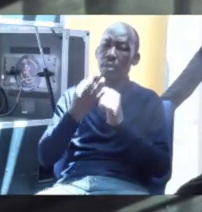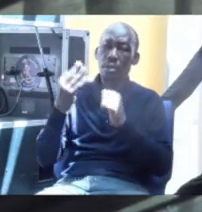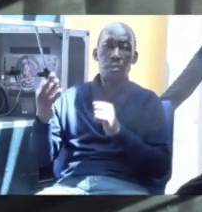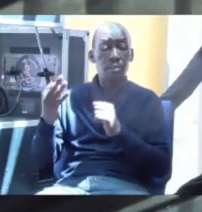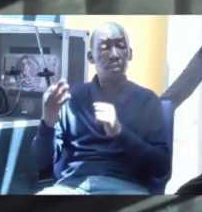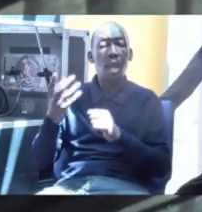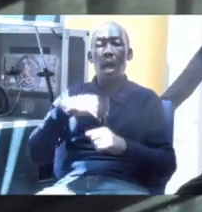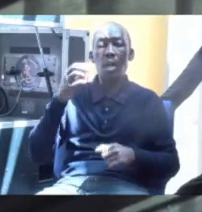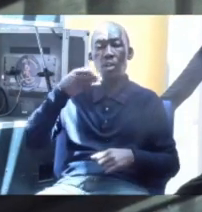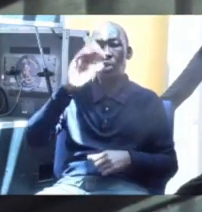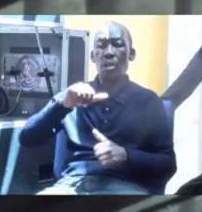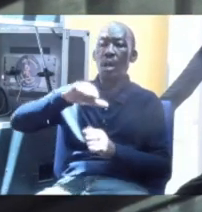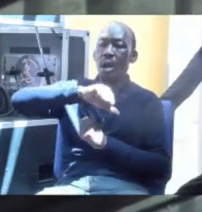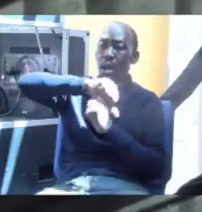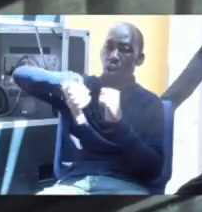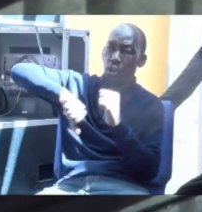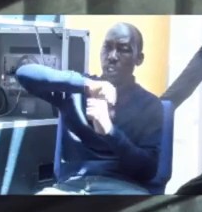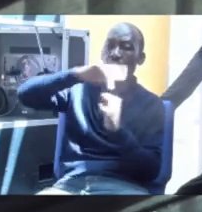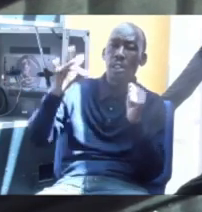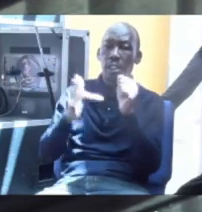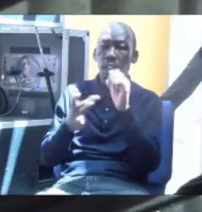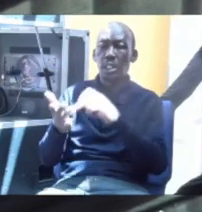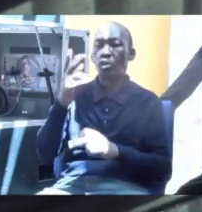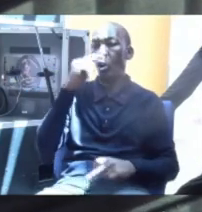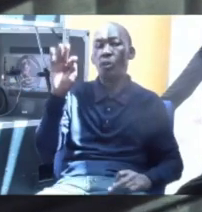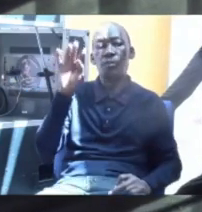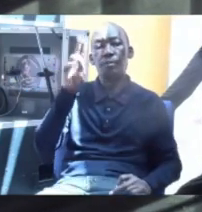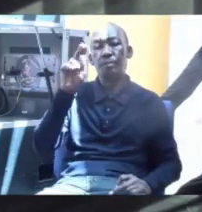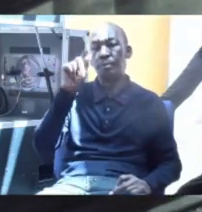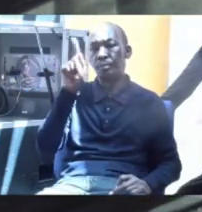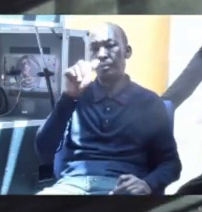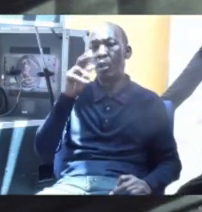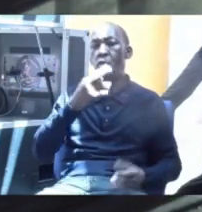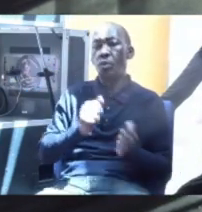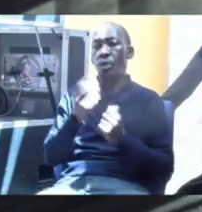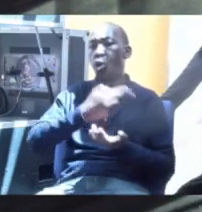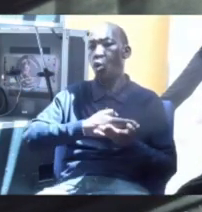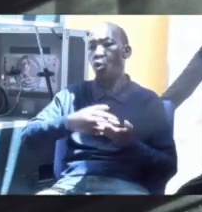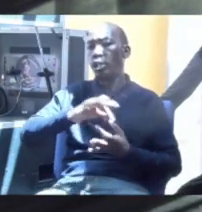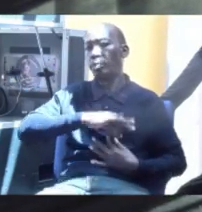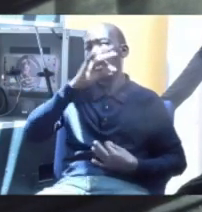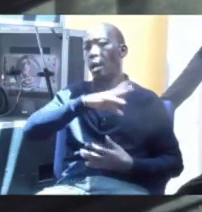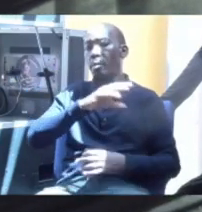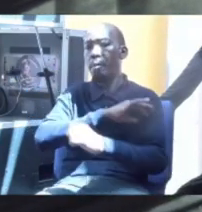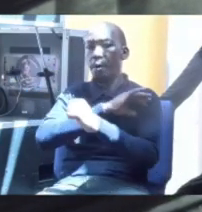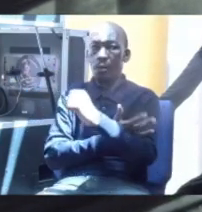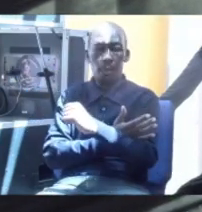Acts 10:38. How God anointed Jesus of Nazareth with the Holy Spirit